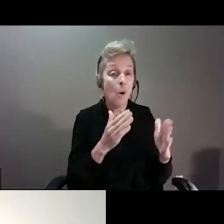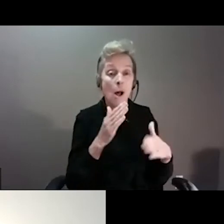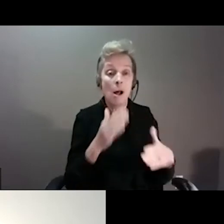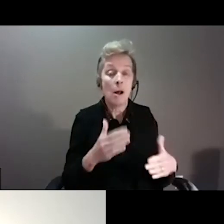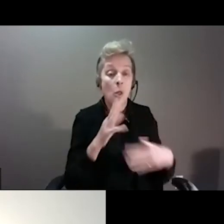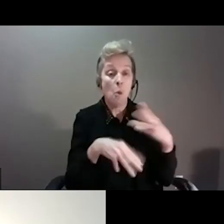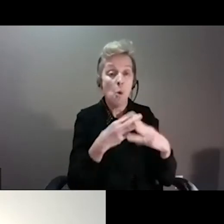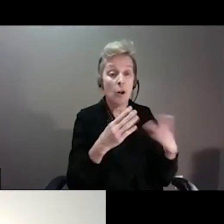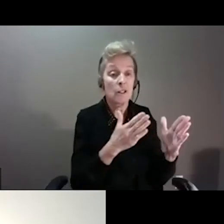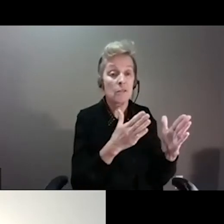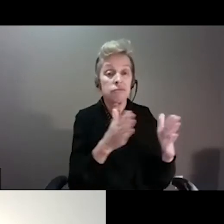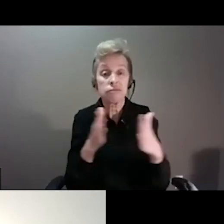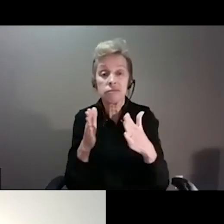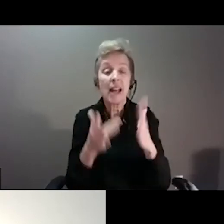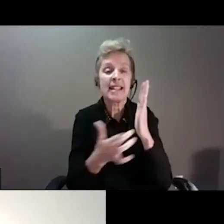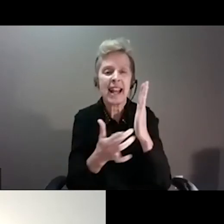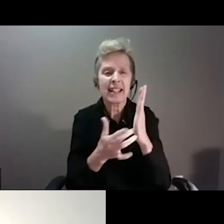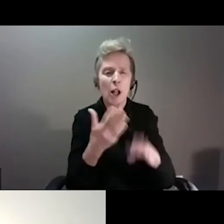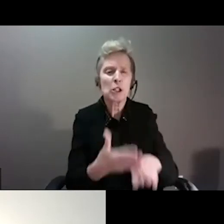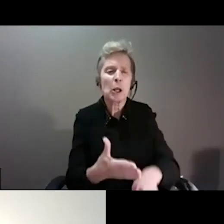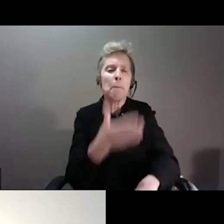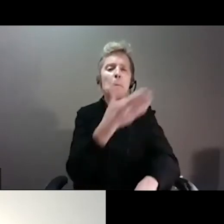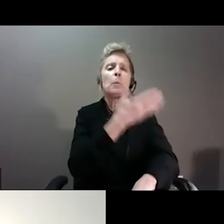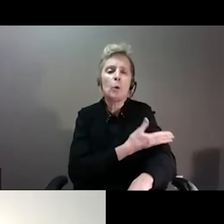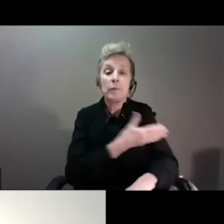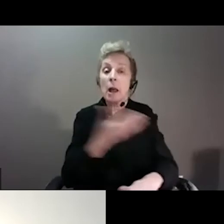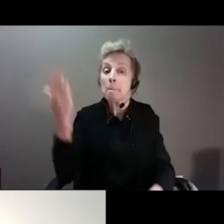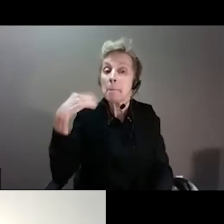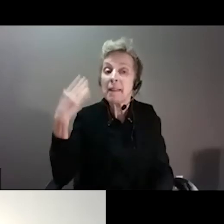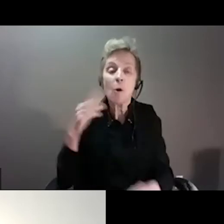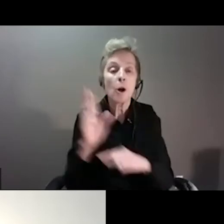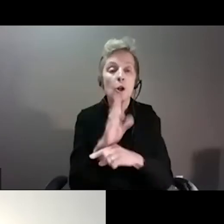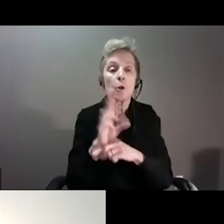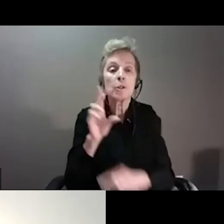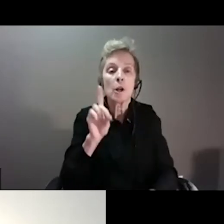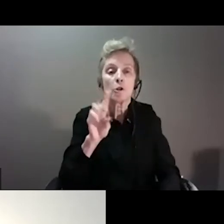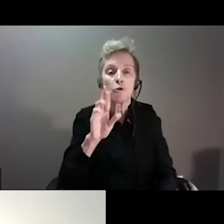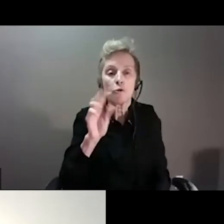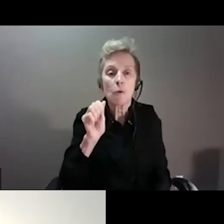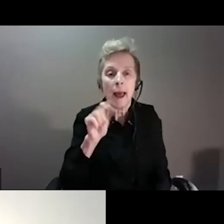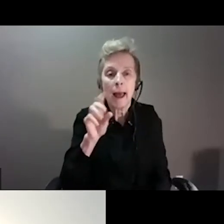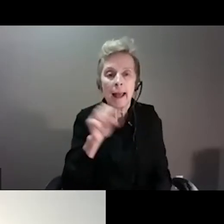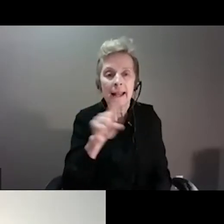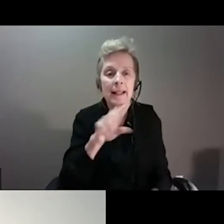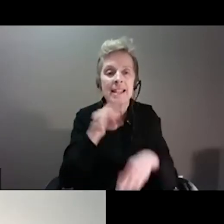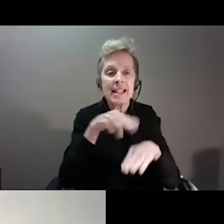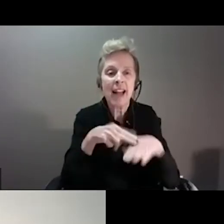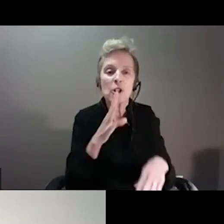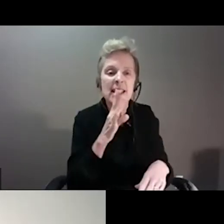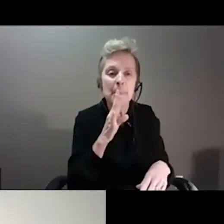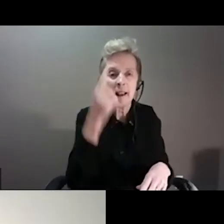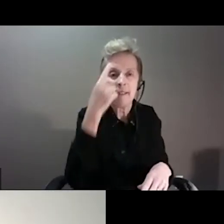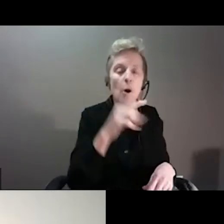you think about some of the way technology has improved, like I remember I used to have to use like Dragon Naturally Speaking to do like speech to